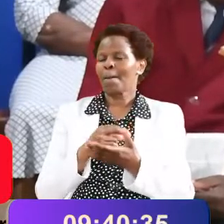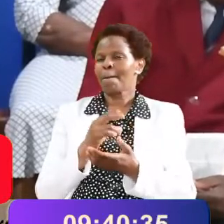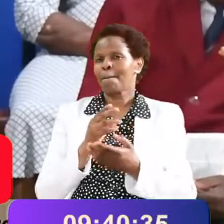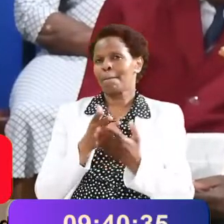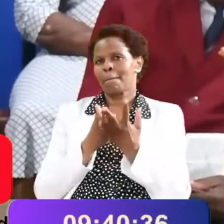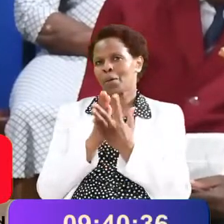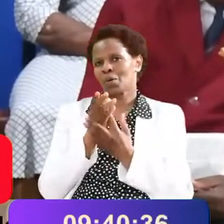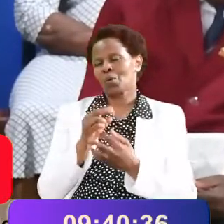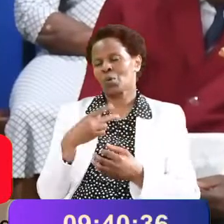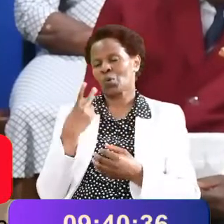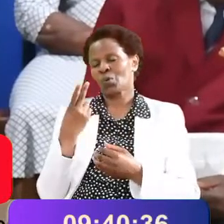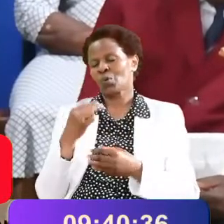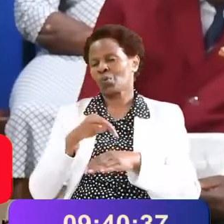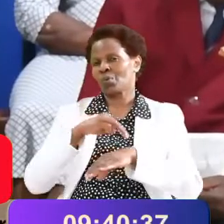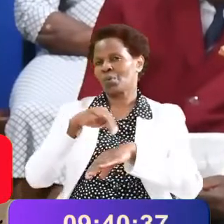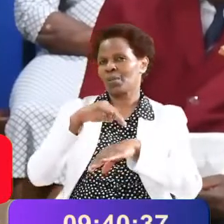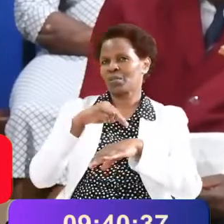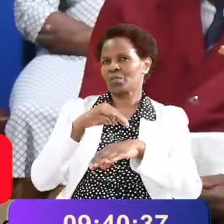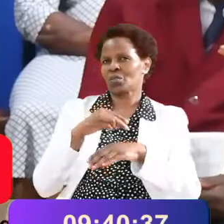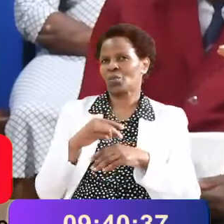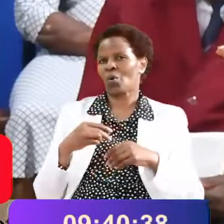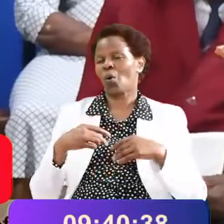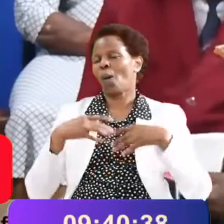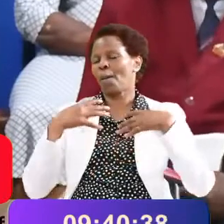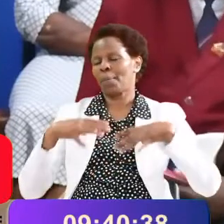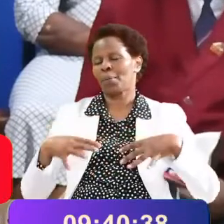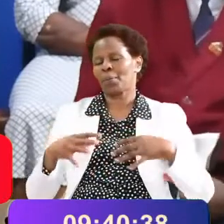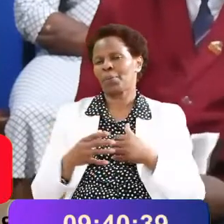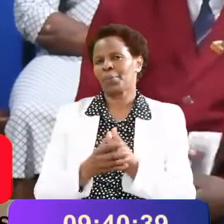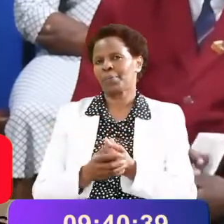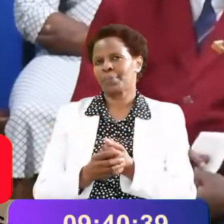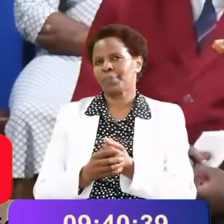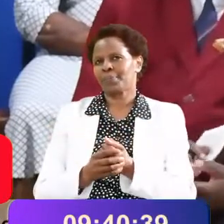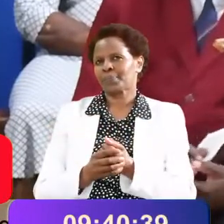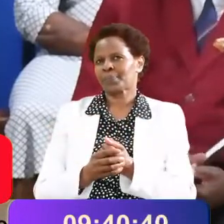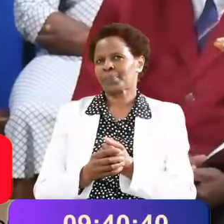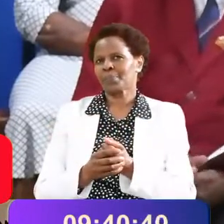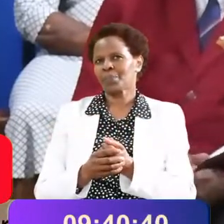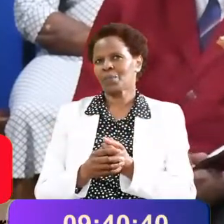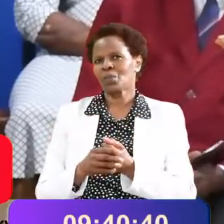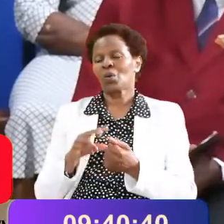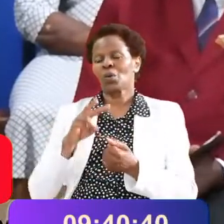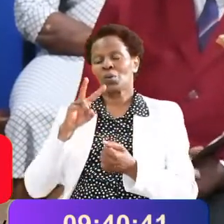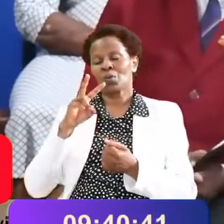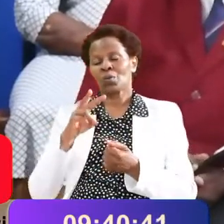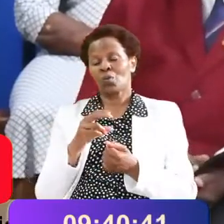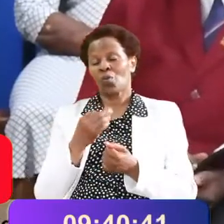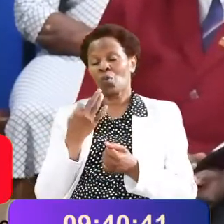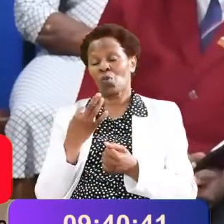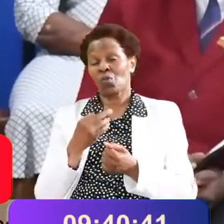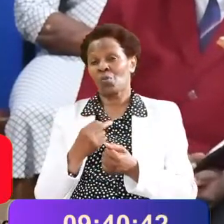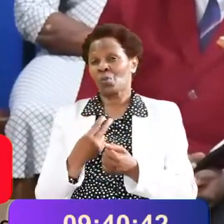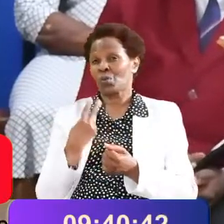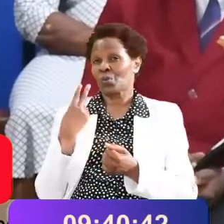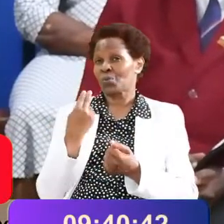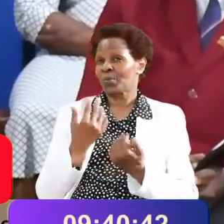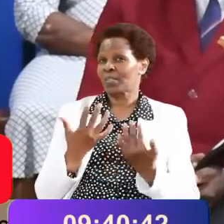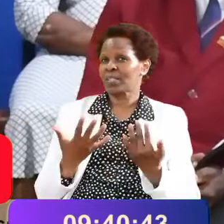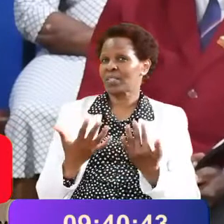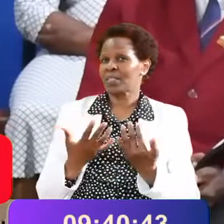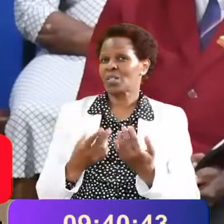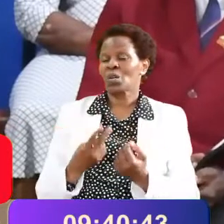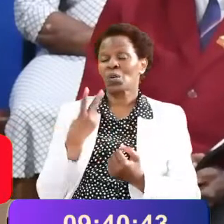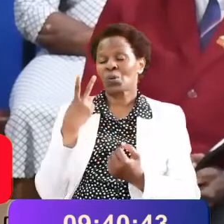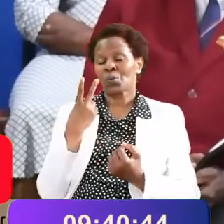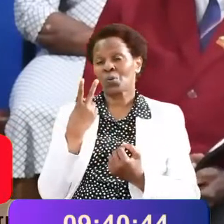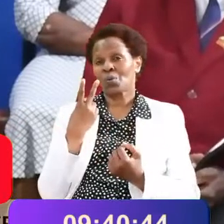two nations, or two antagonistic groups of people. Just as we looked at two types of reconciliation, let's look at two types